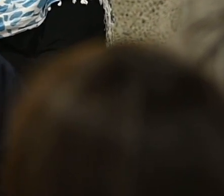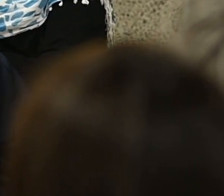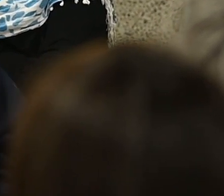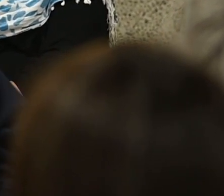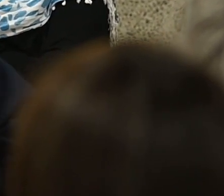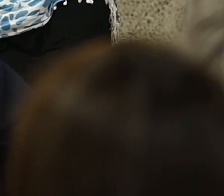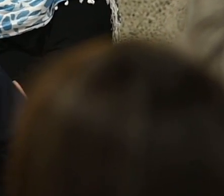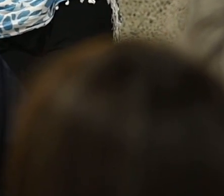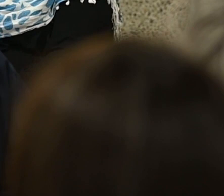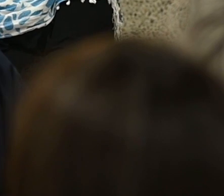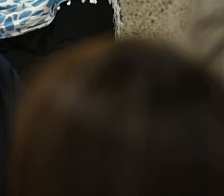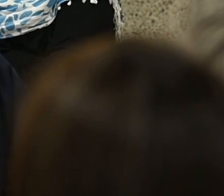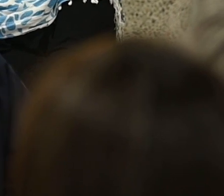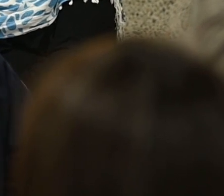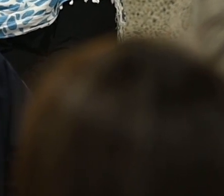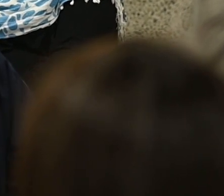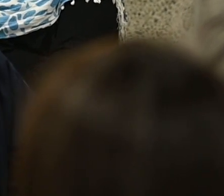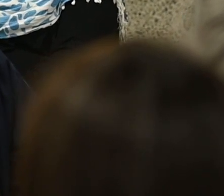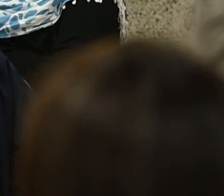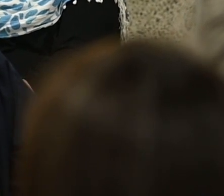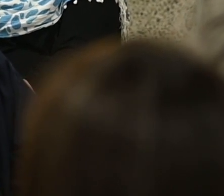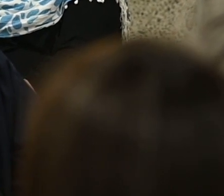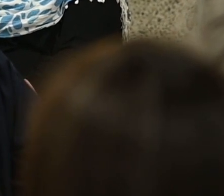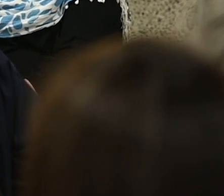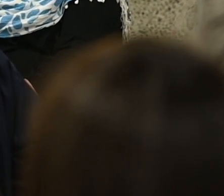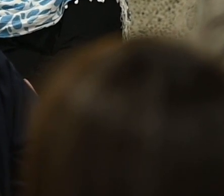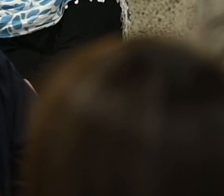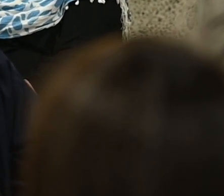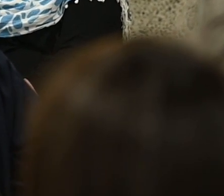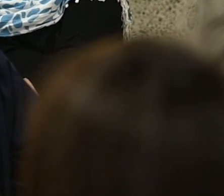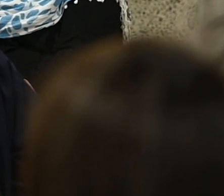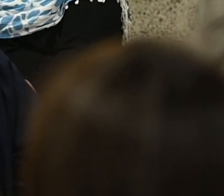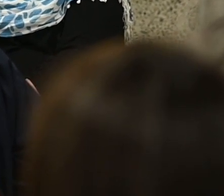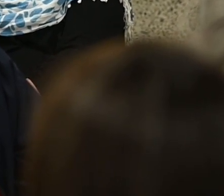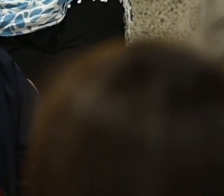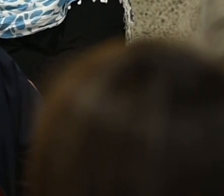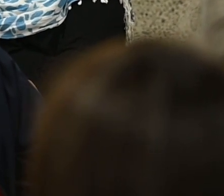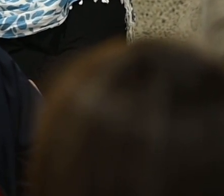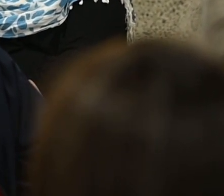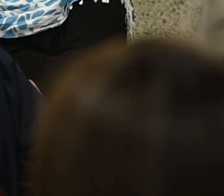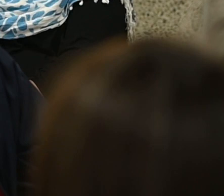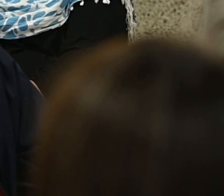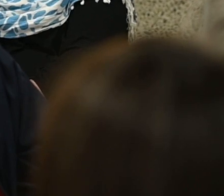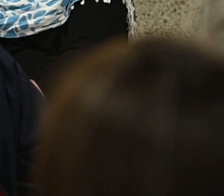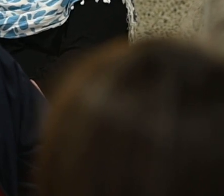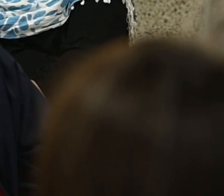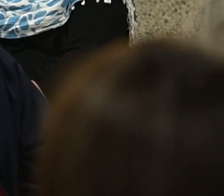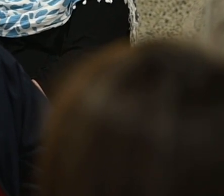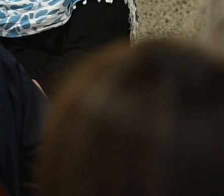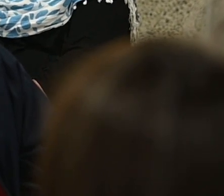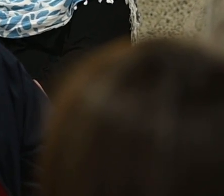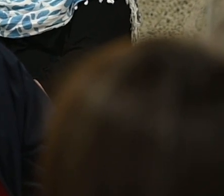a nonprofit that I serve on the board of. So our tagline is healing people and healing the planet. It's been that for 48